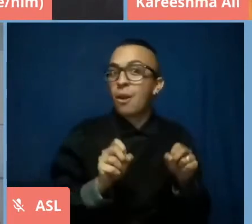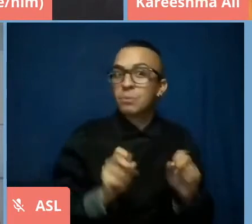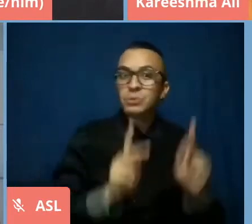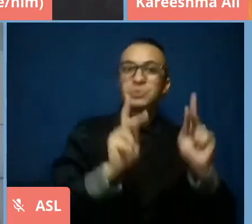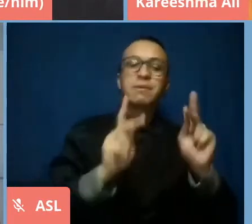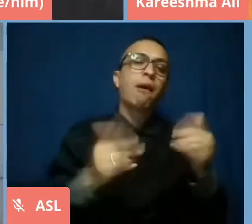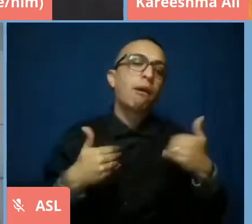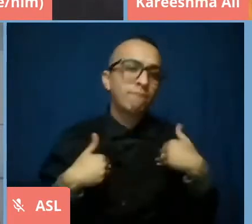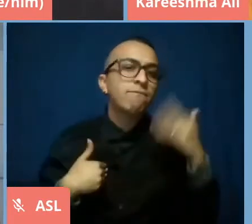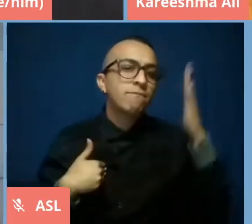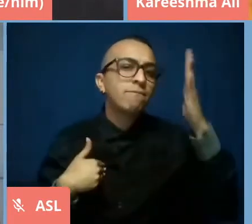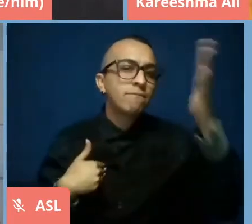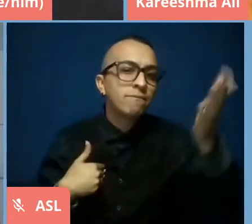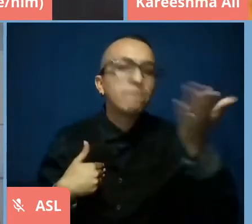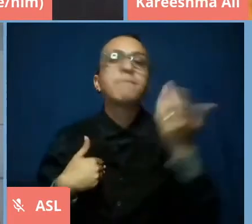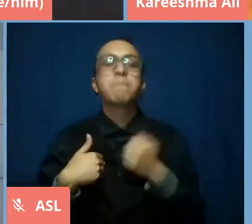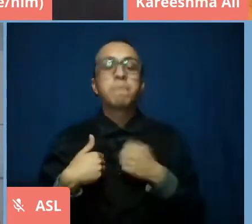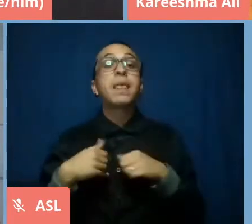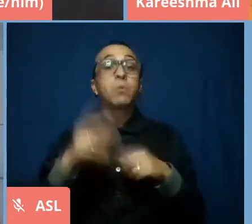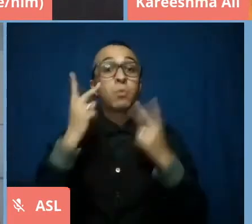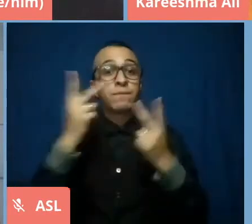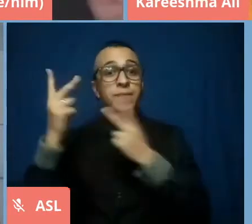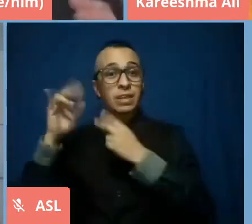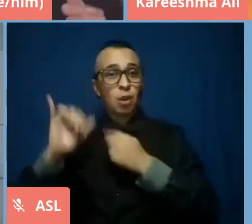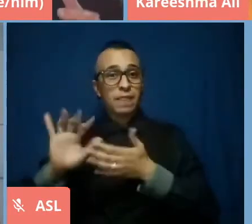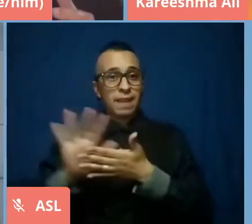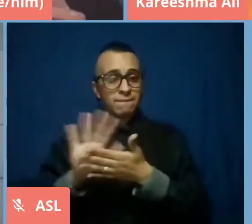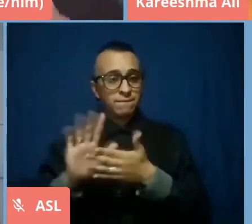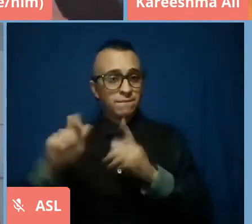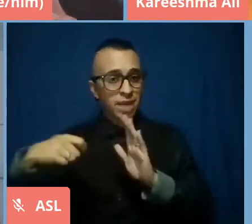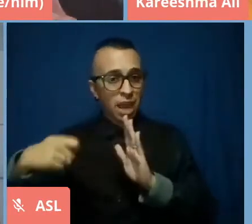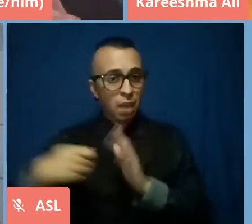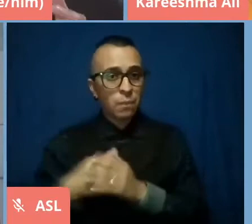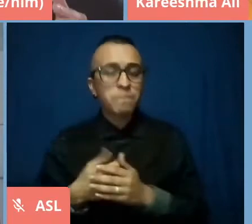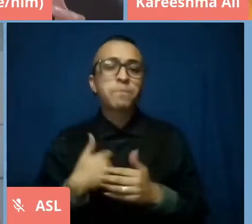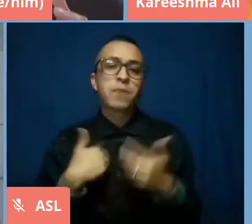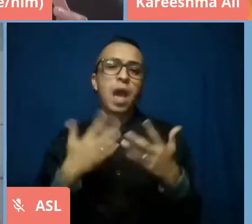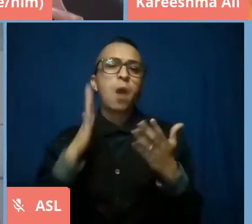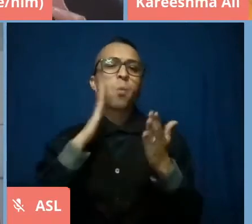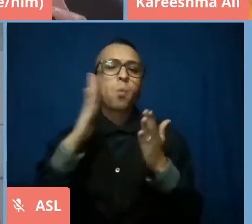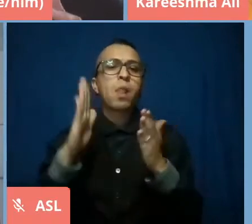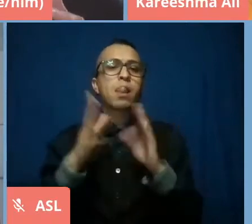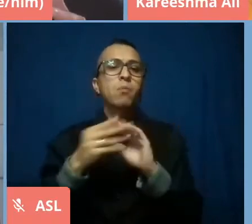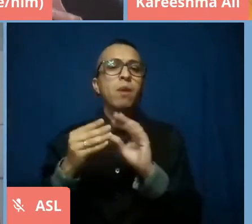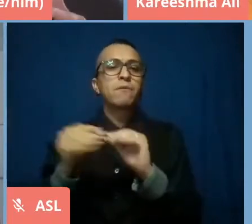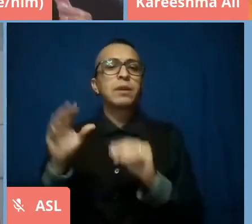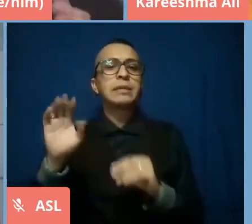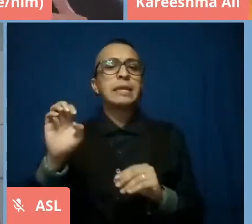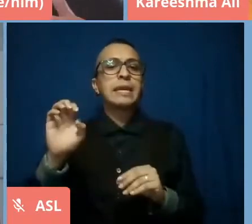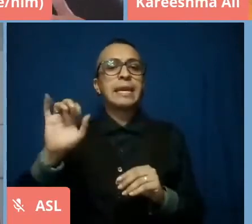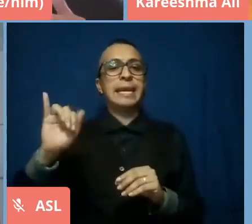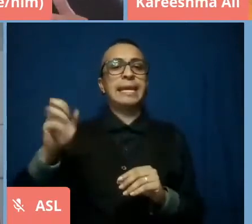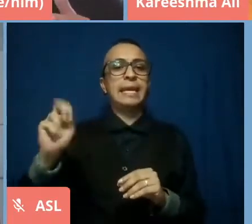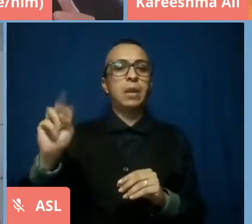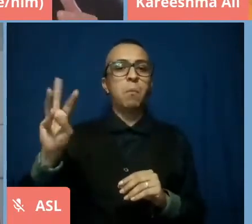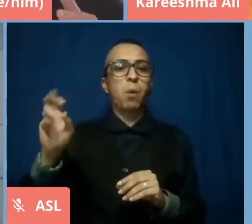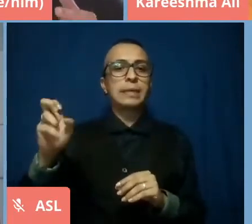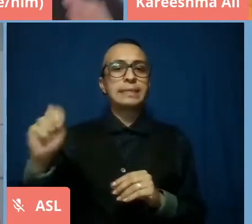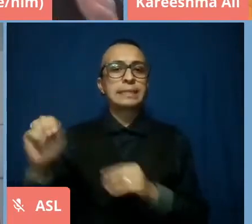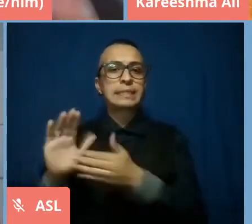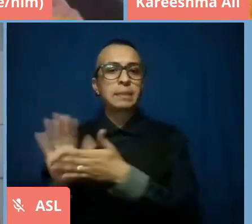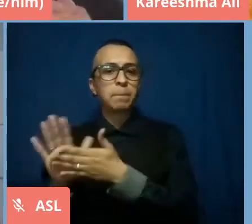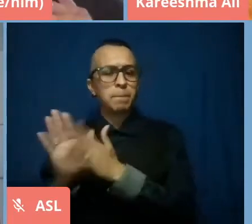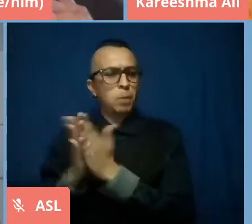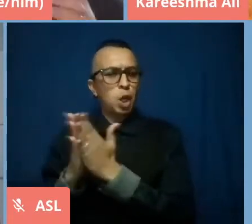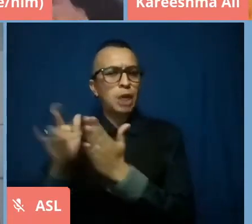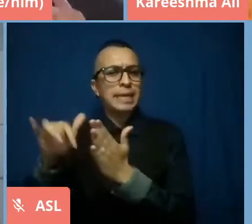us. And reflecting on the video, I'm going to reference Ian Morrison's book, The Second Curve. So